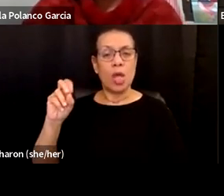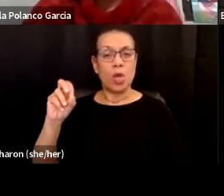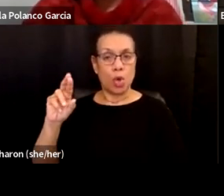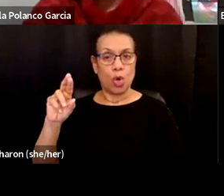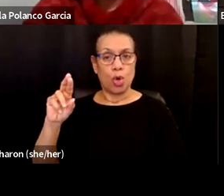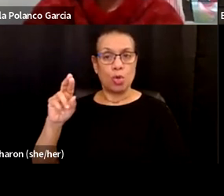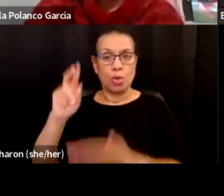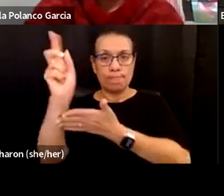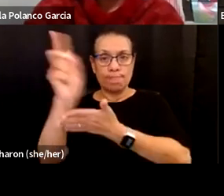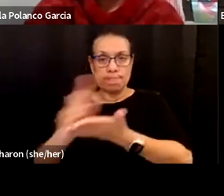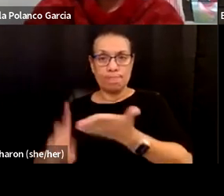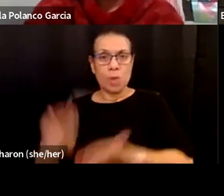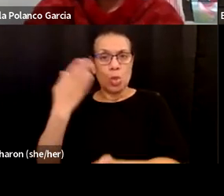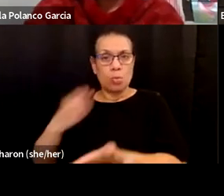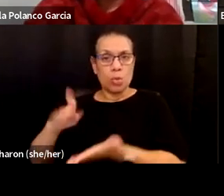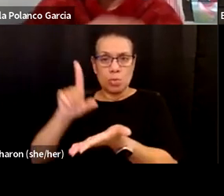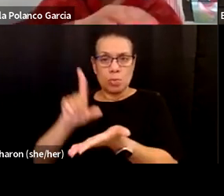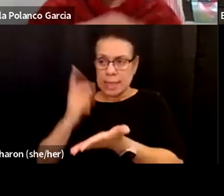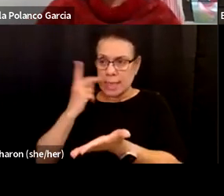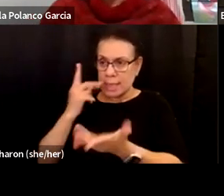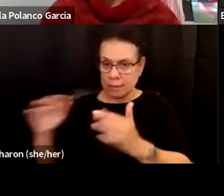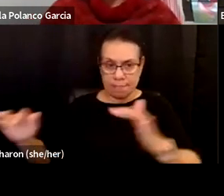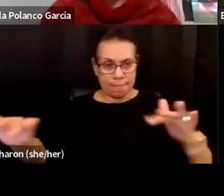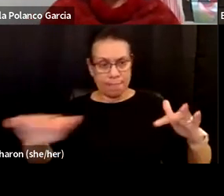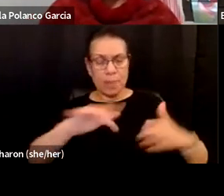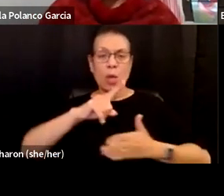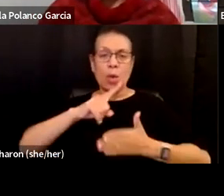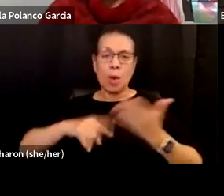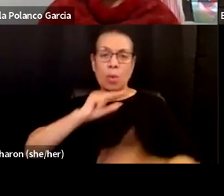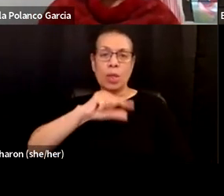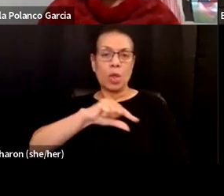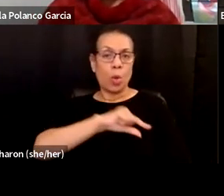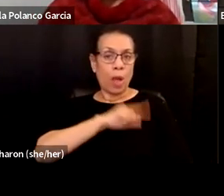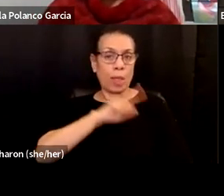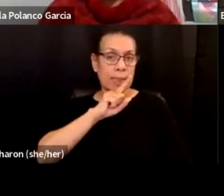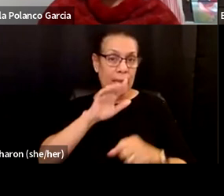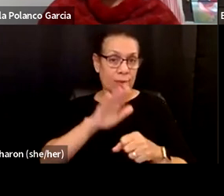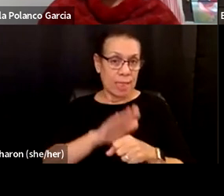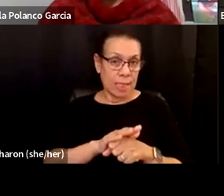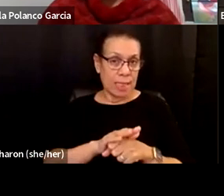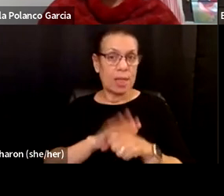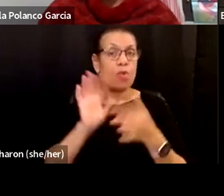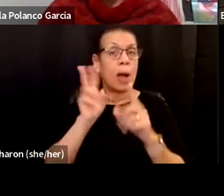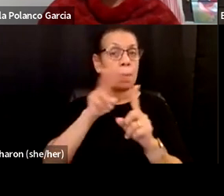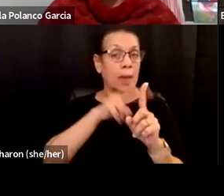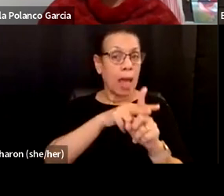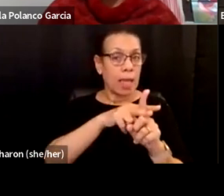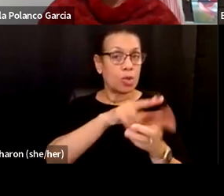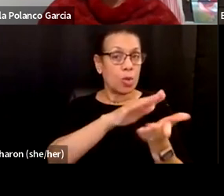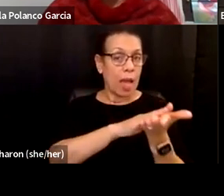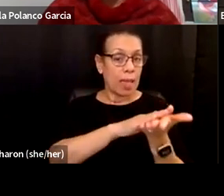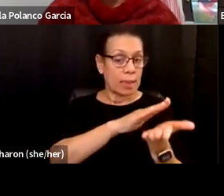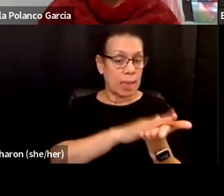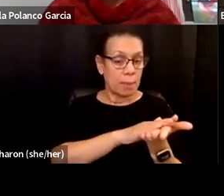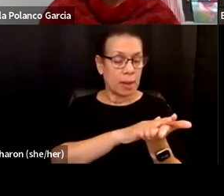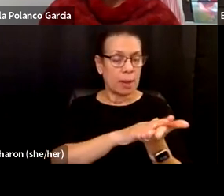in and walk us through a community engagement process around our quality guarantee our in academics and what would